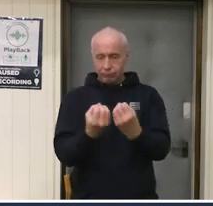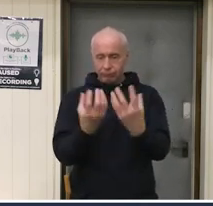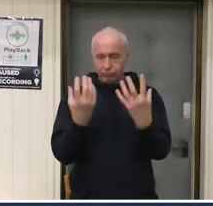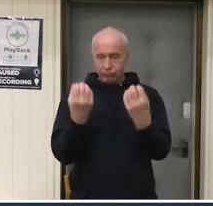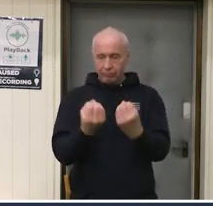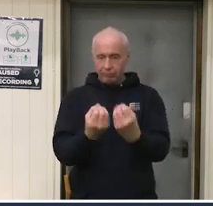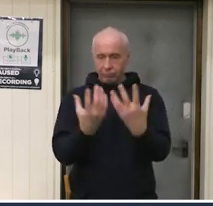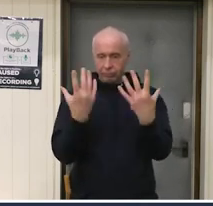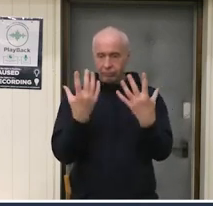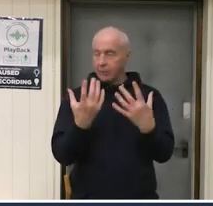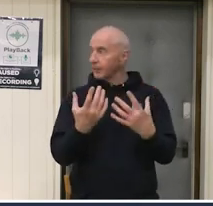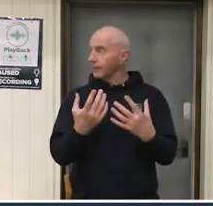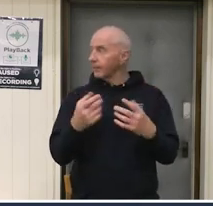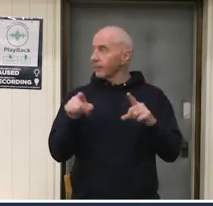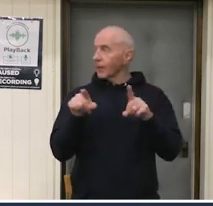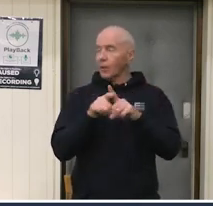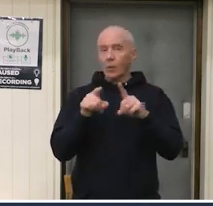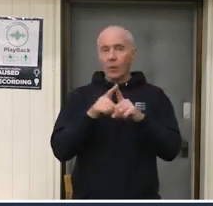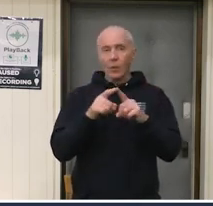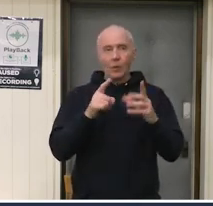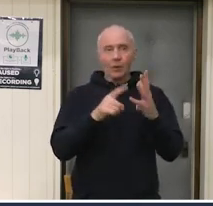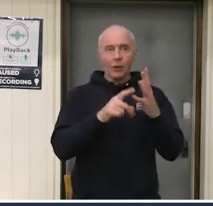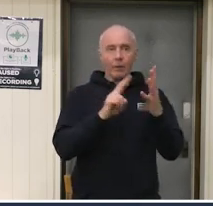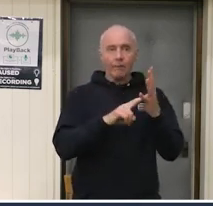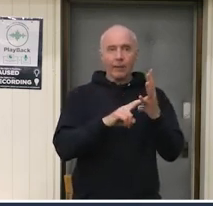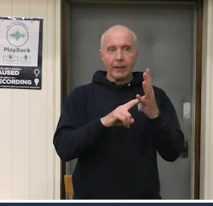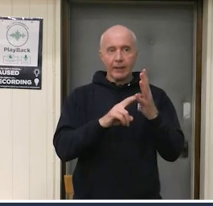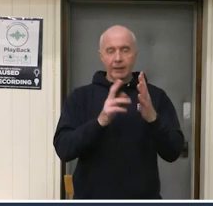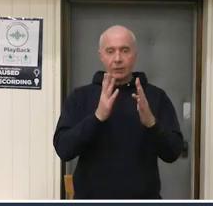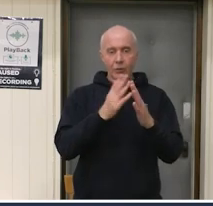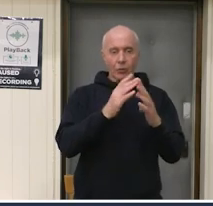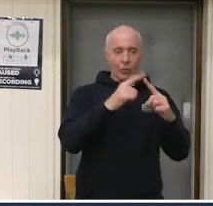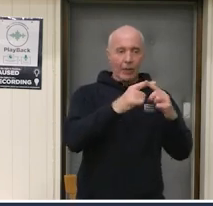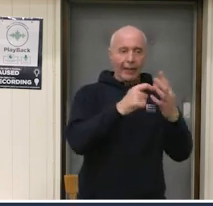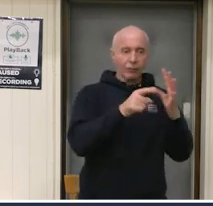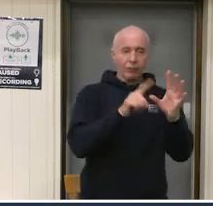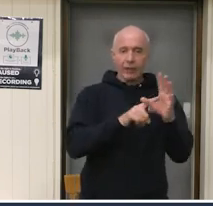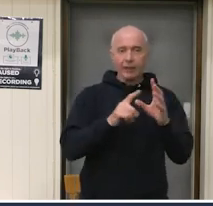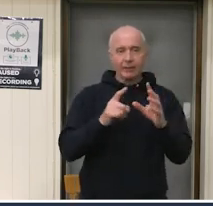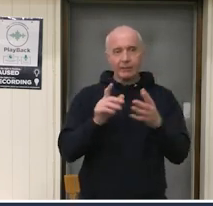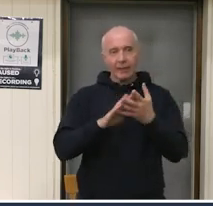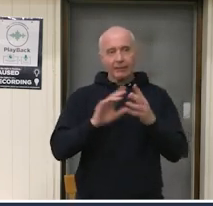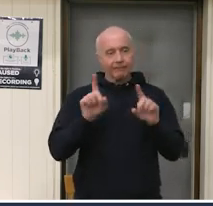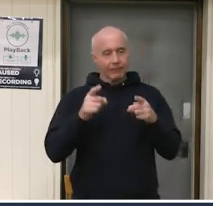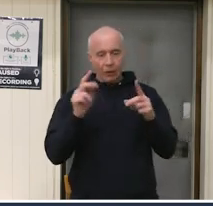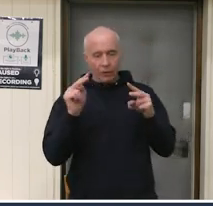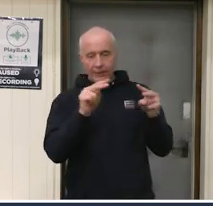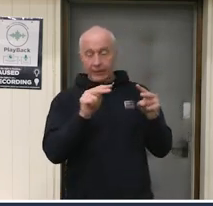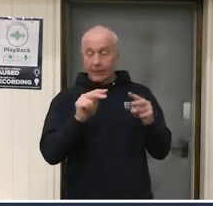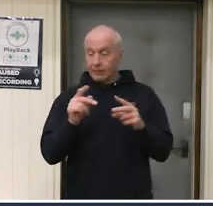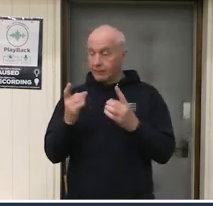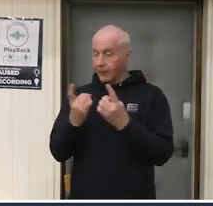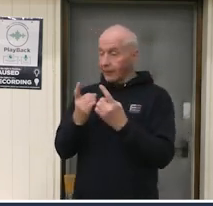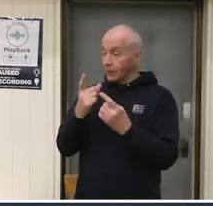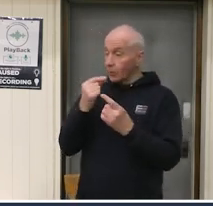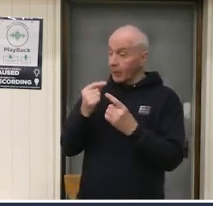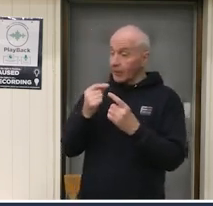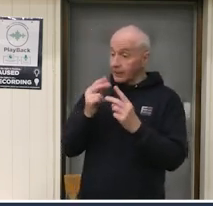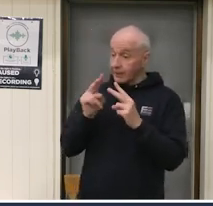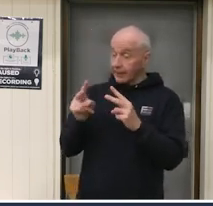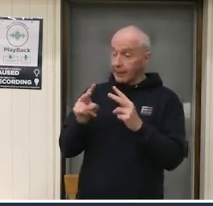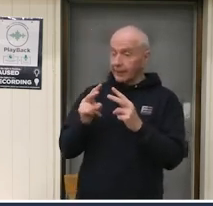in UV into X-ray, right? So you won't see it, right? The stuff that you can see is the coolest